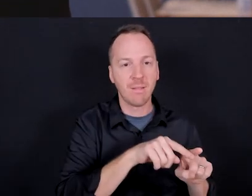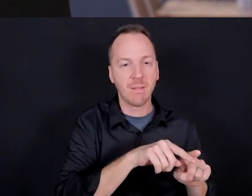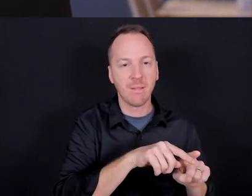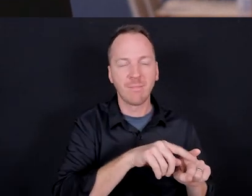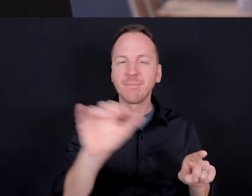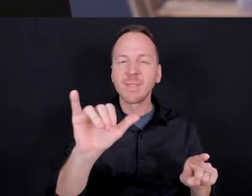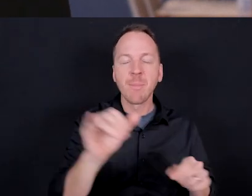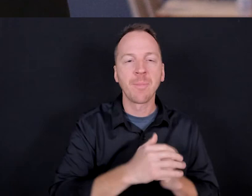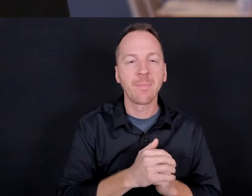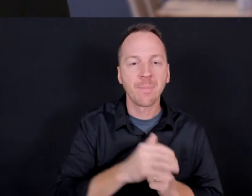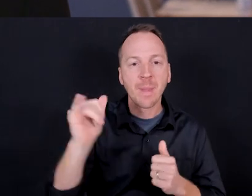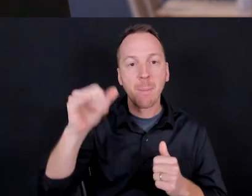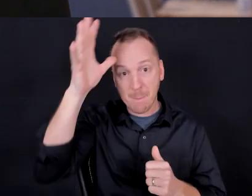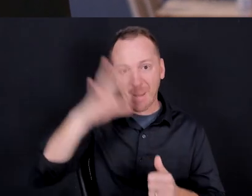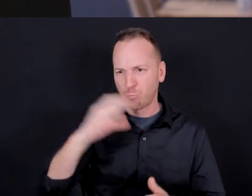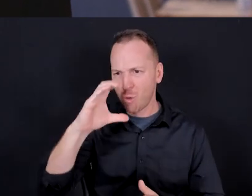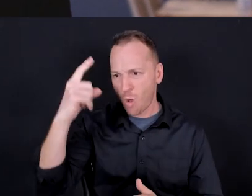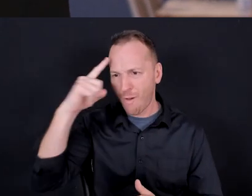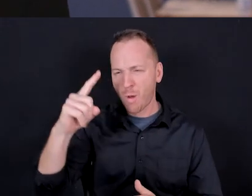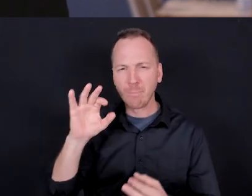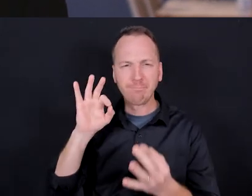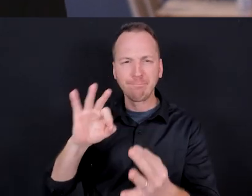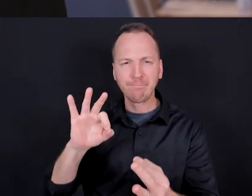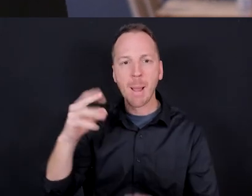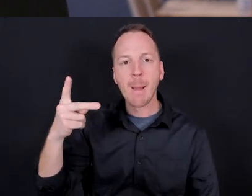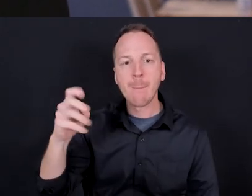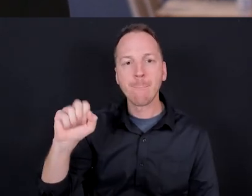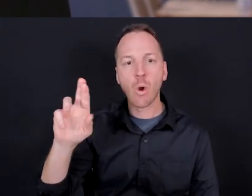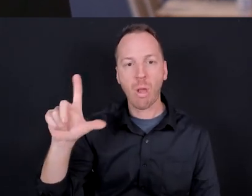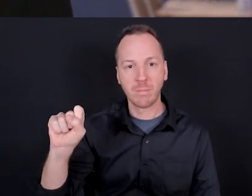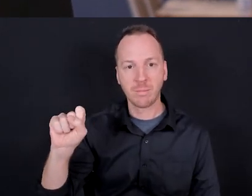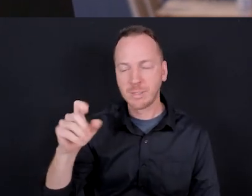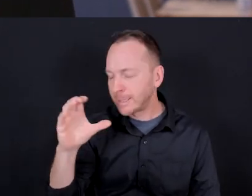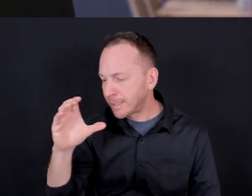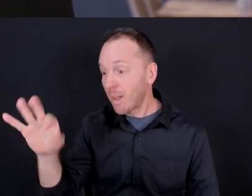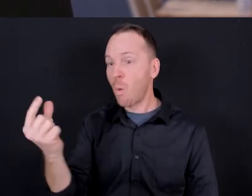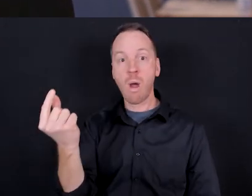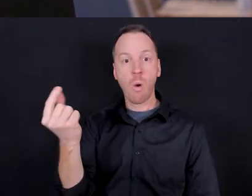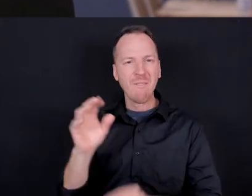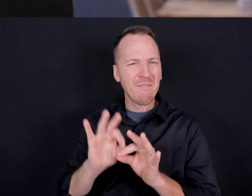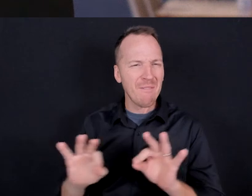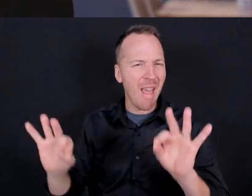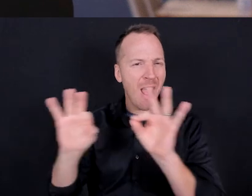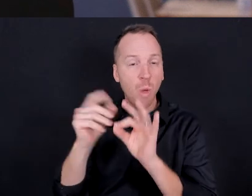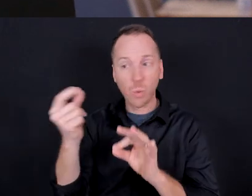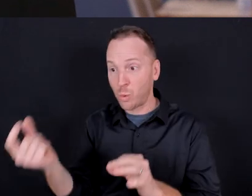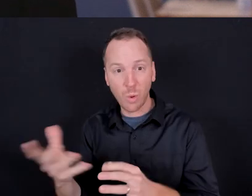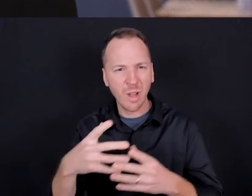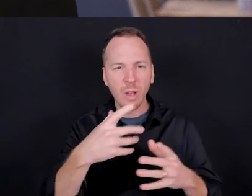heaven is like a merchant looking for fine pearls. When he found one of great value, he went